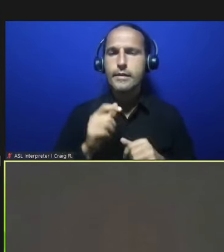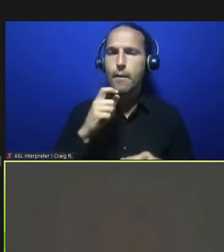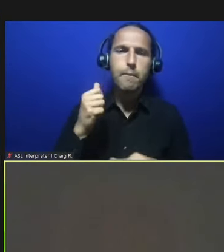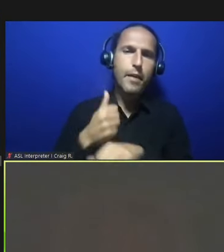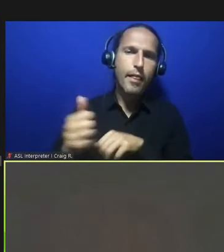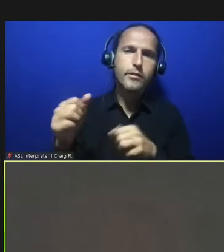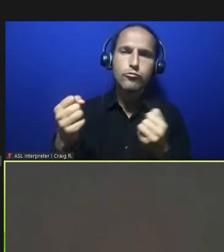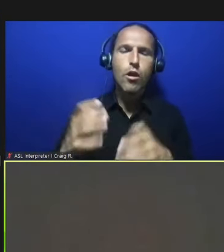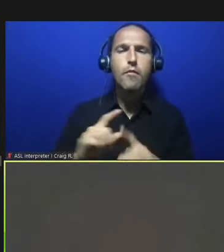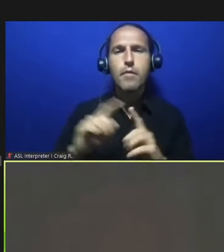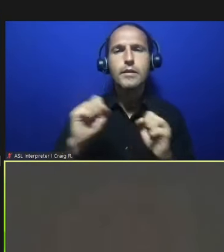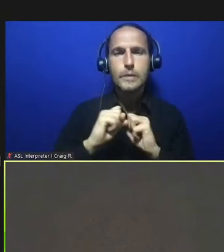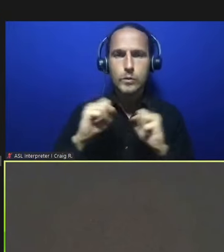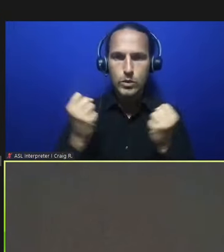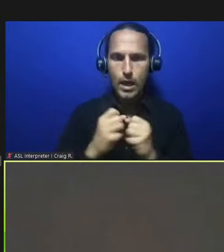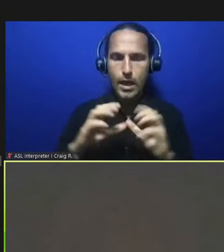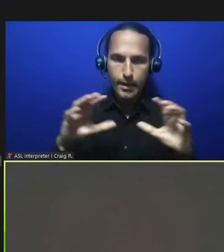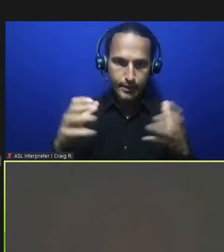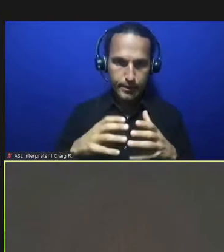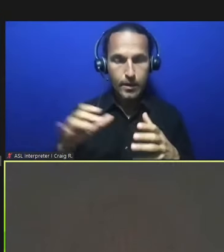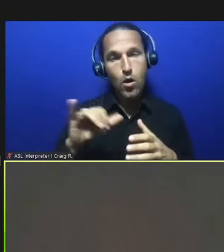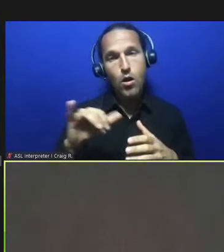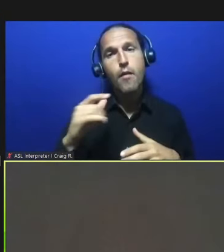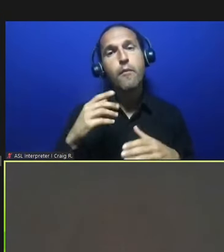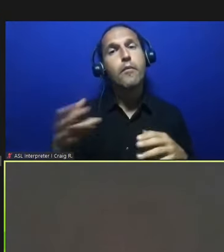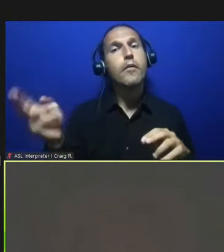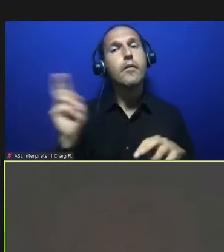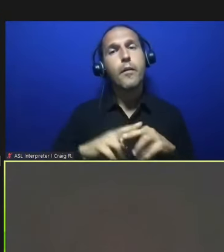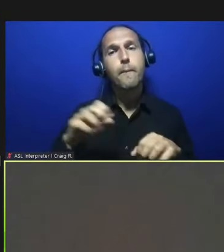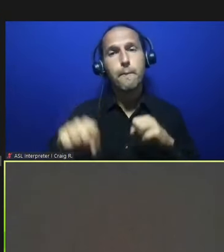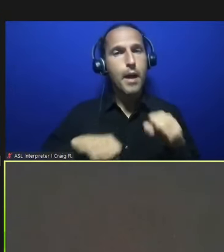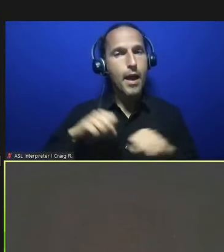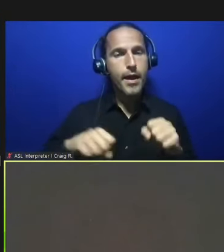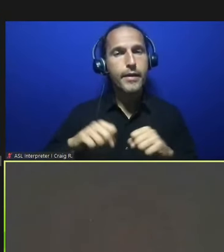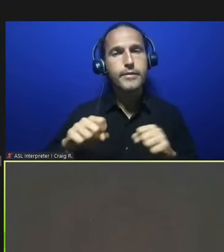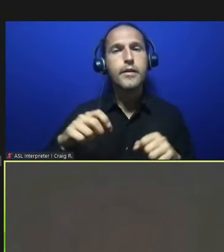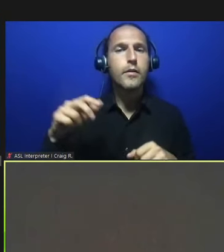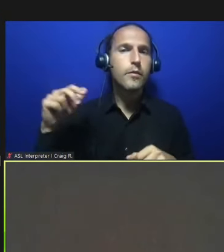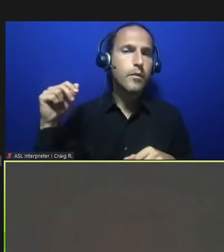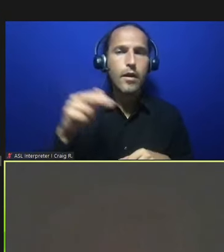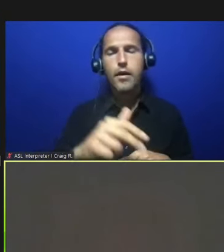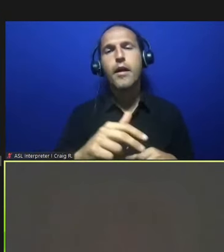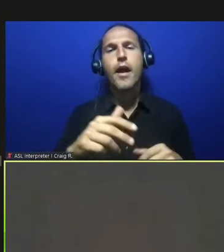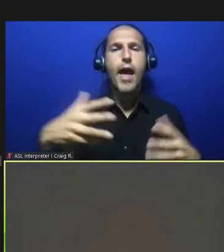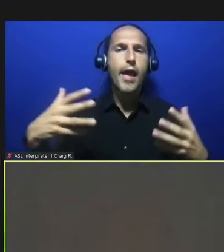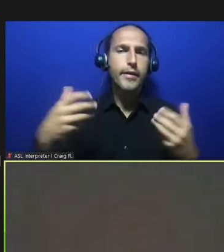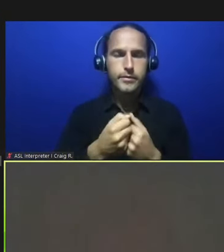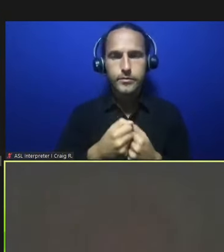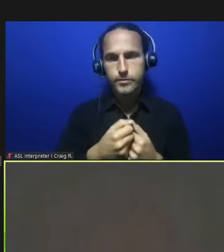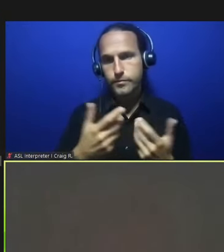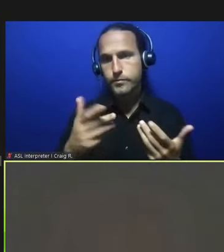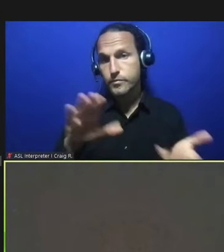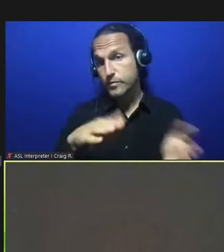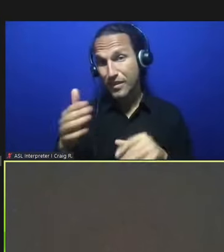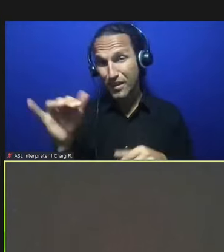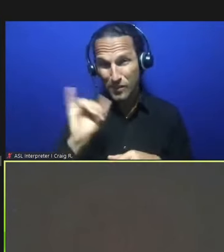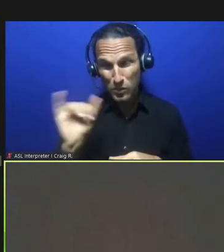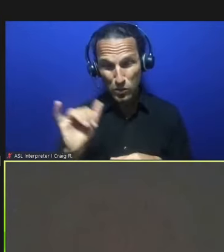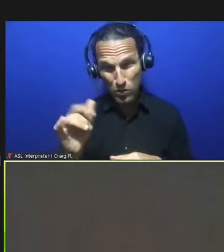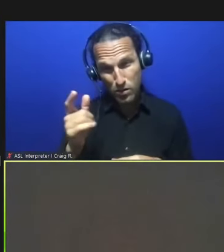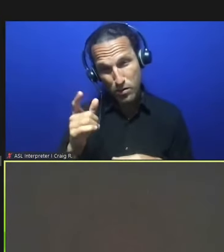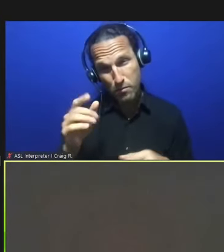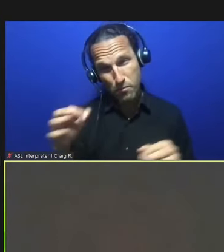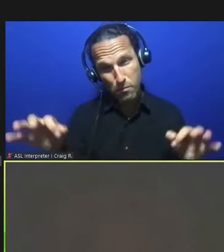but society as a whole. And there is also an uptick in bicyclists, pedestrian accidents, and fatalities. So it's something to be